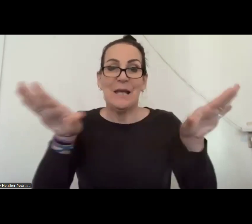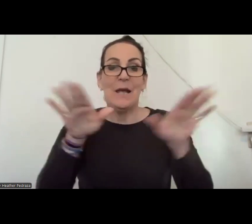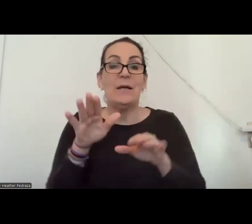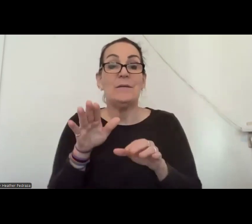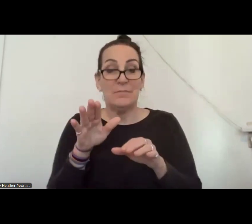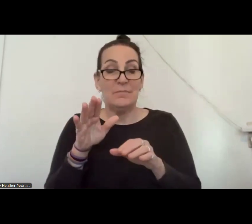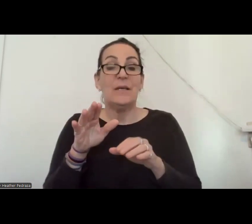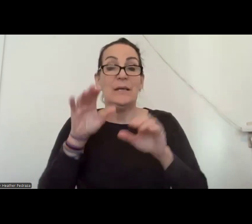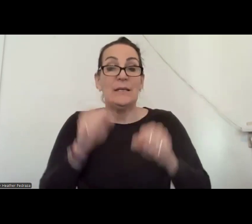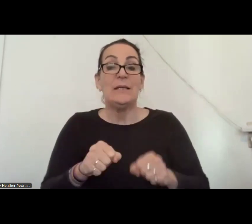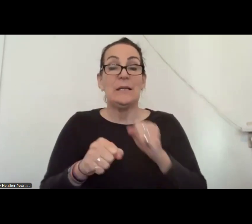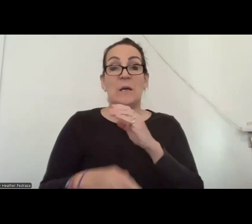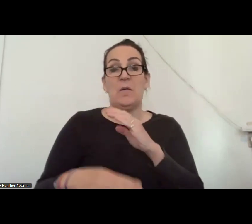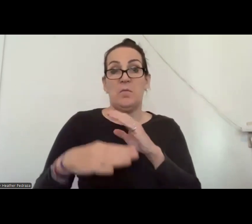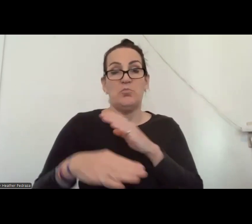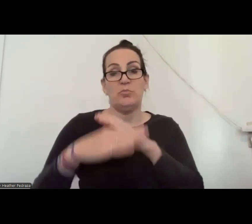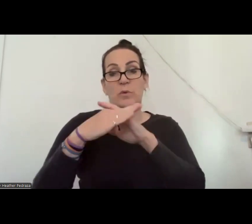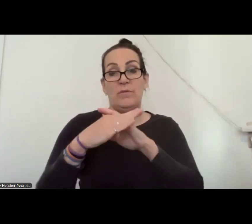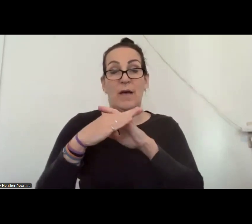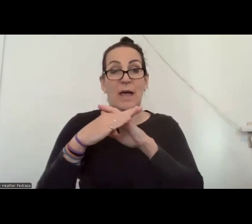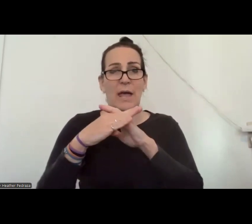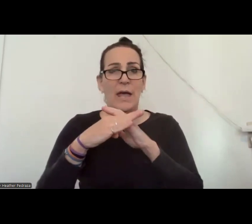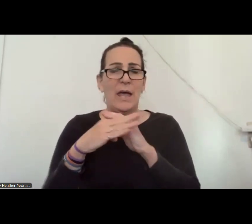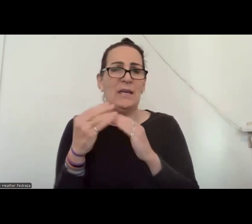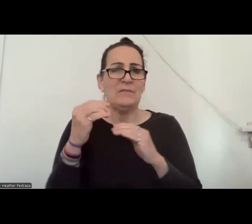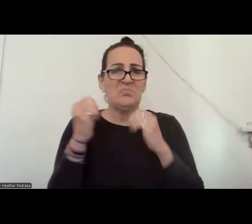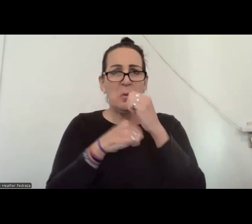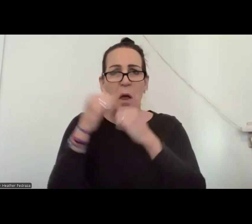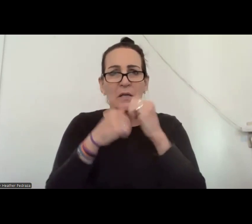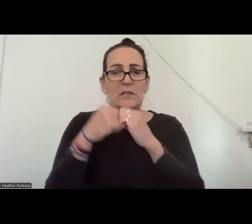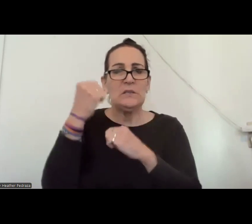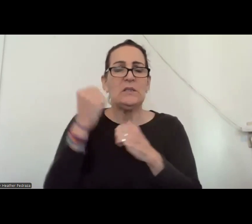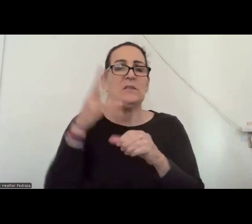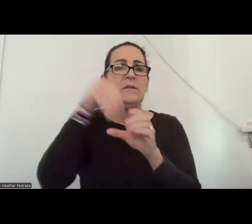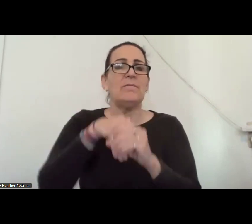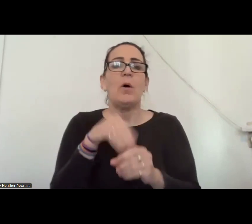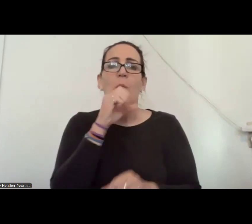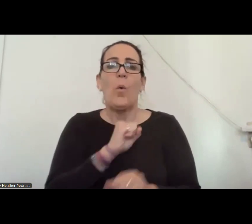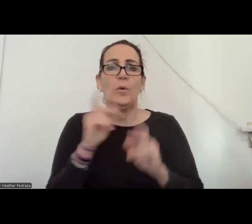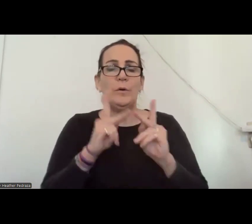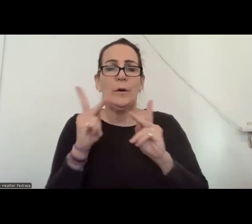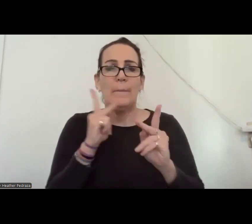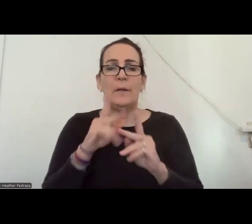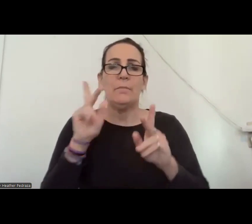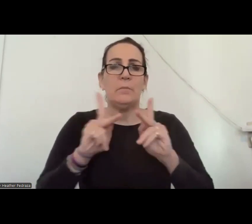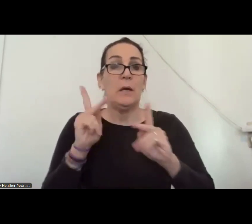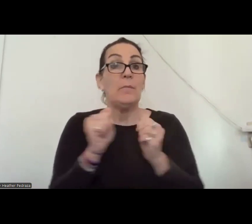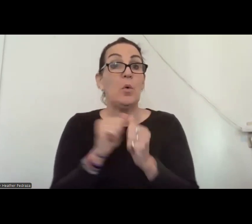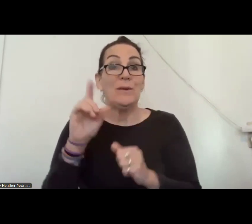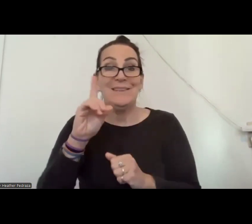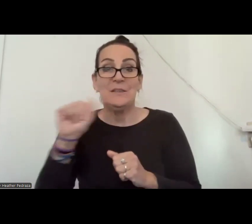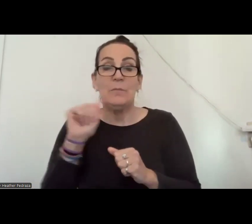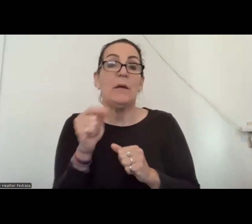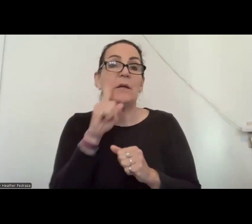prevention strategies that includes older adults, people with disabilities, family caregivers. So that's a